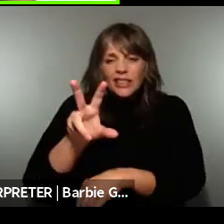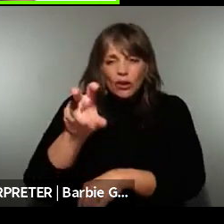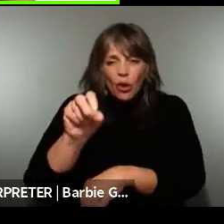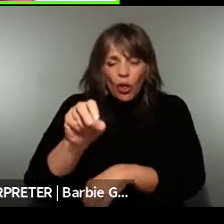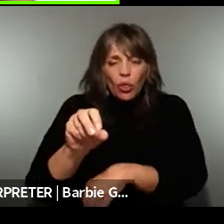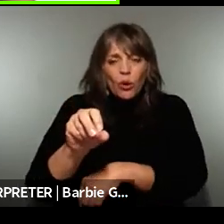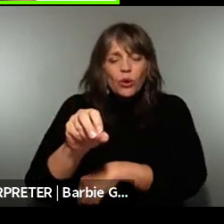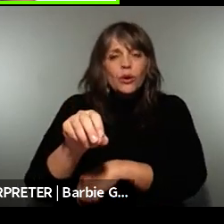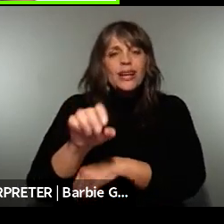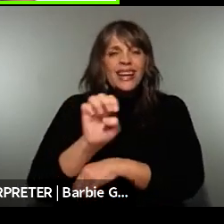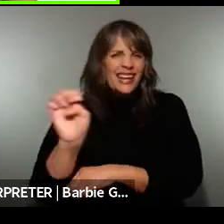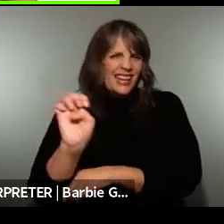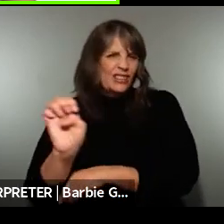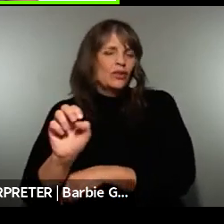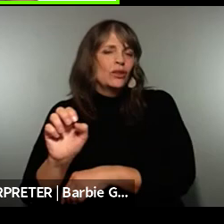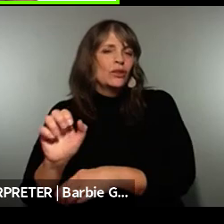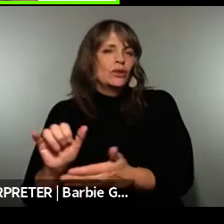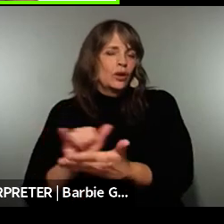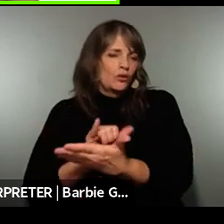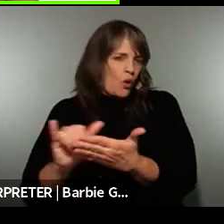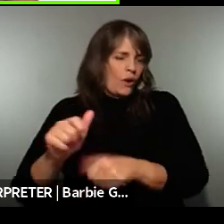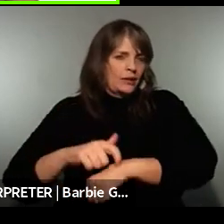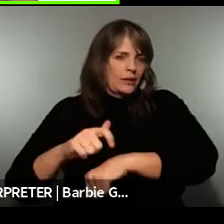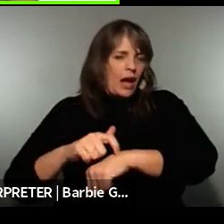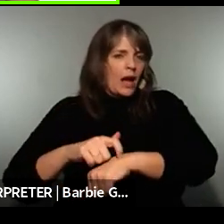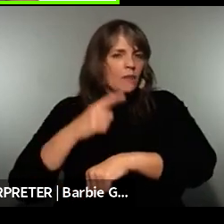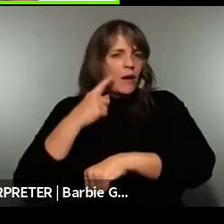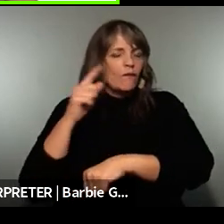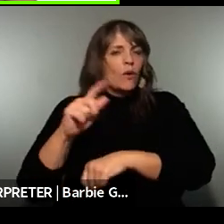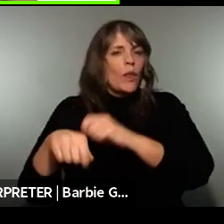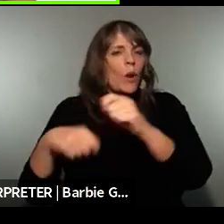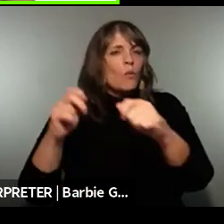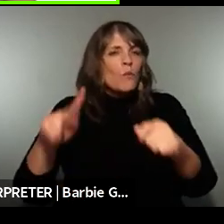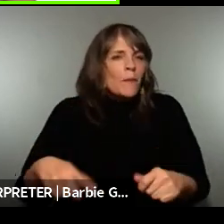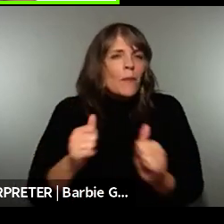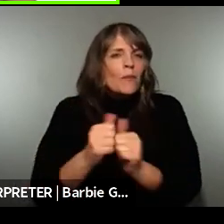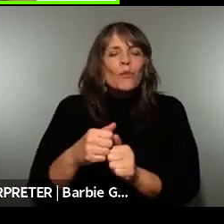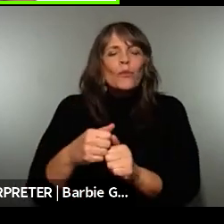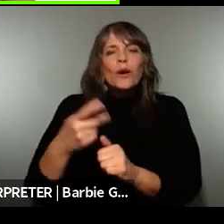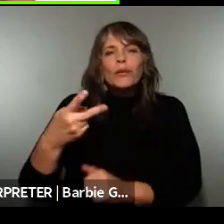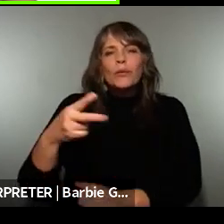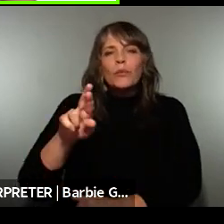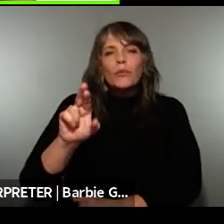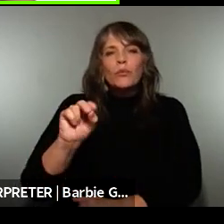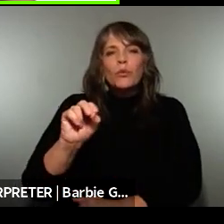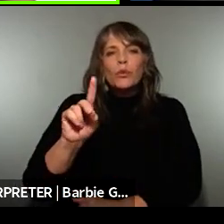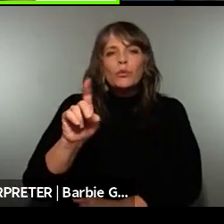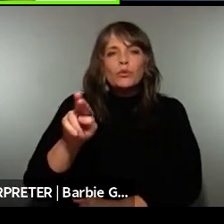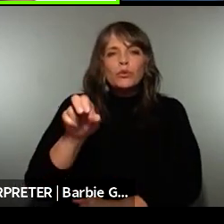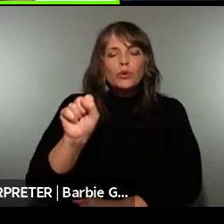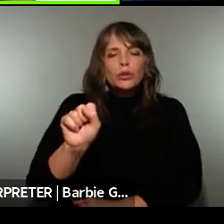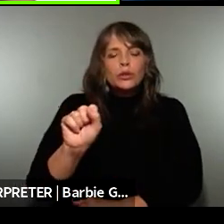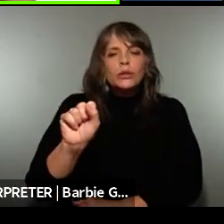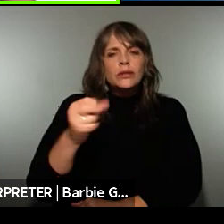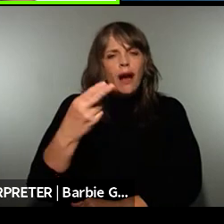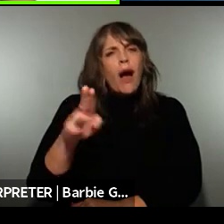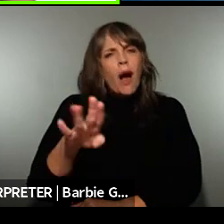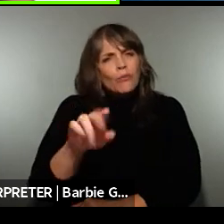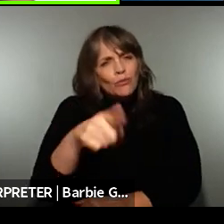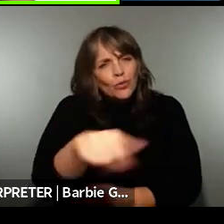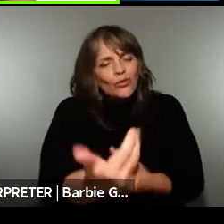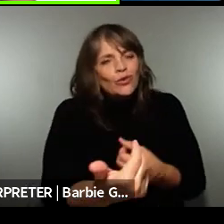York time for our Green New Theater wrap-up session with the Producer Hub. Really looking forward to it. This whole call series has been